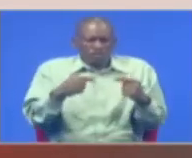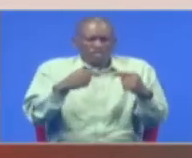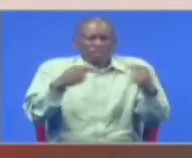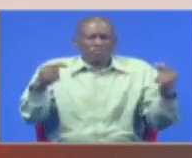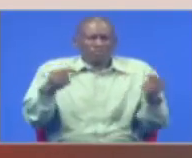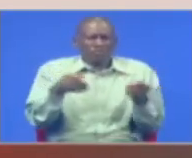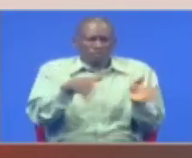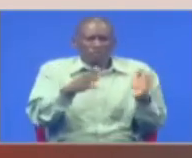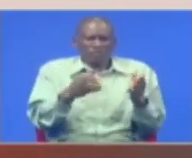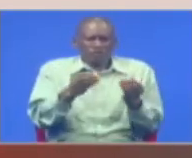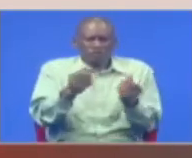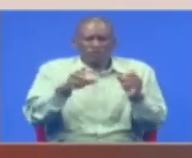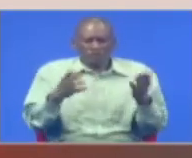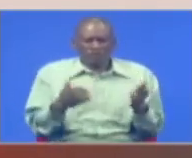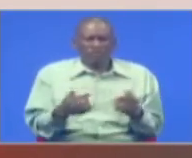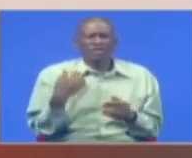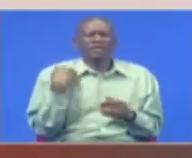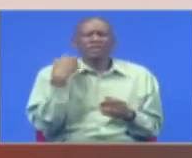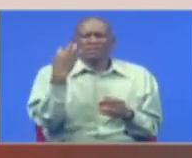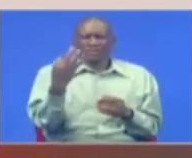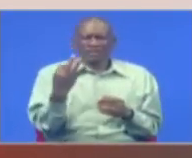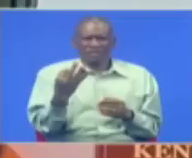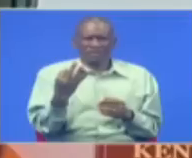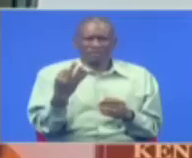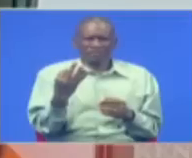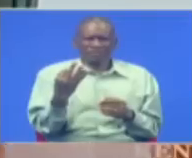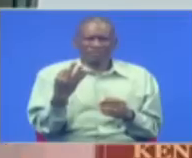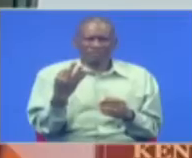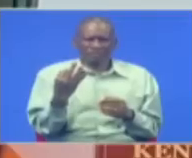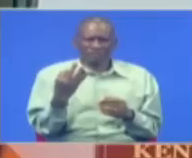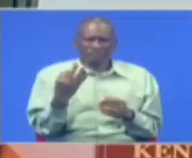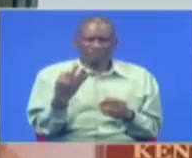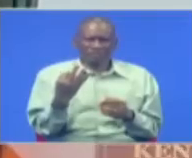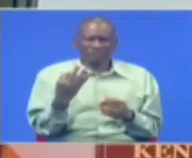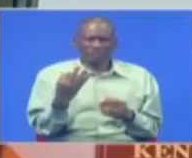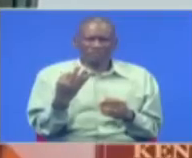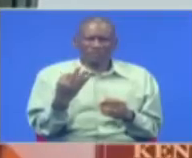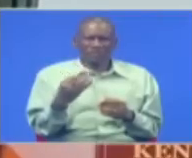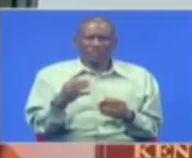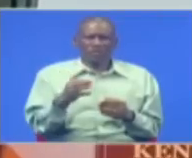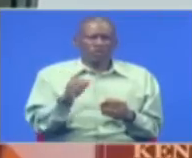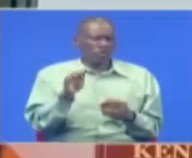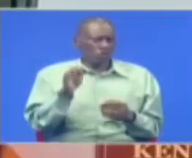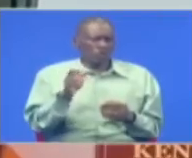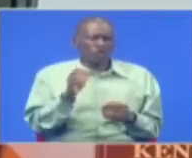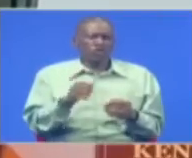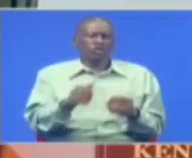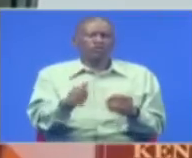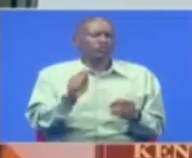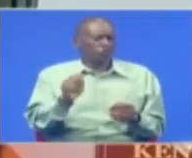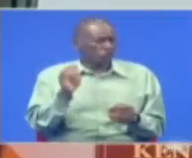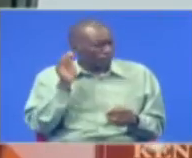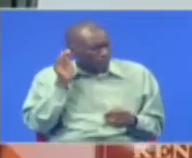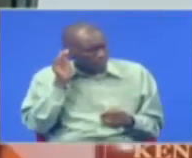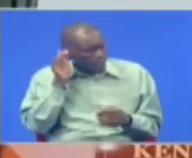mechanisms. Number three, obeisance of court orders.